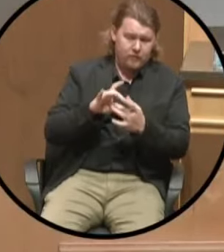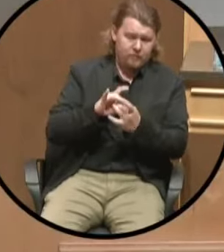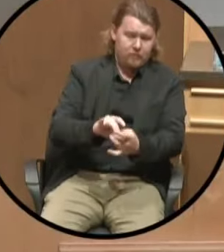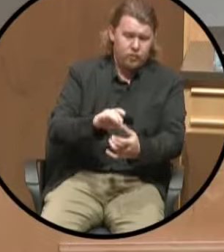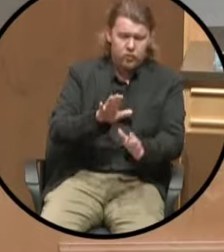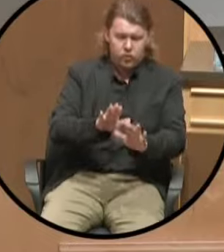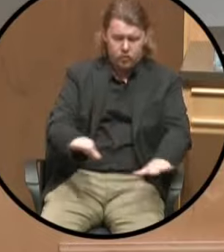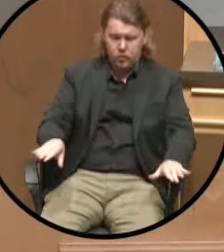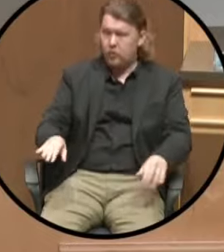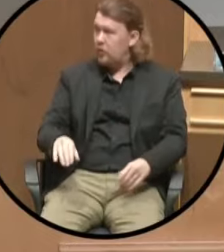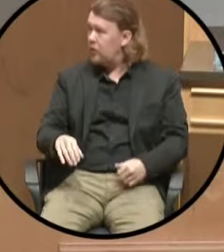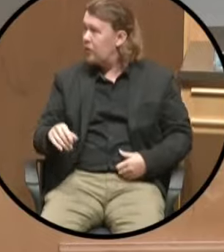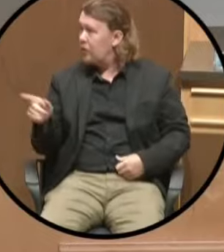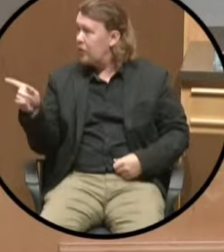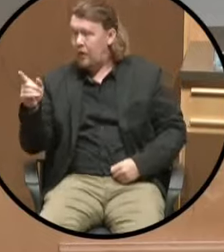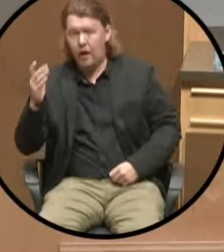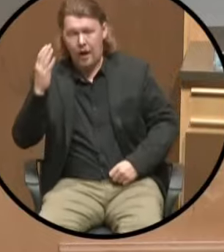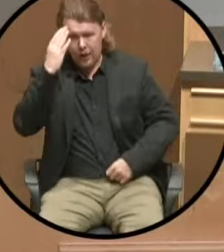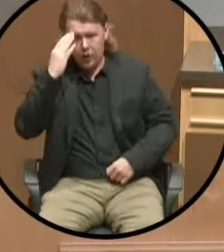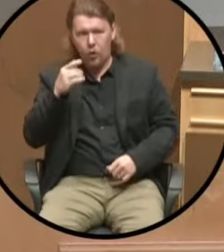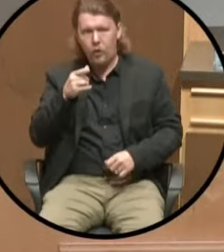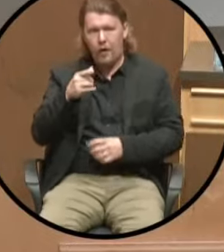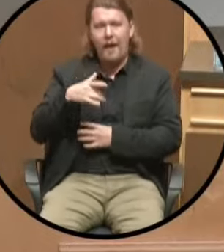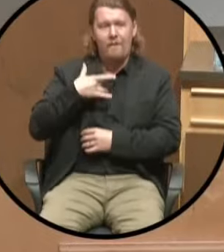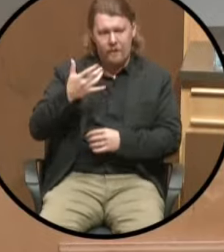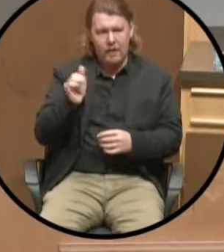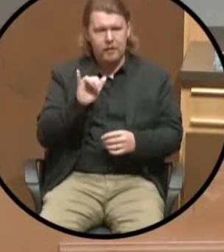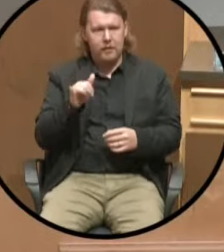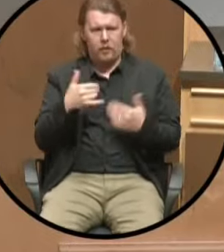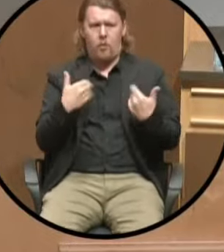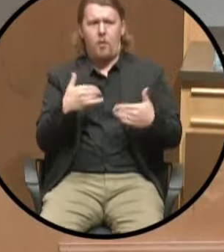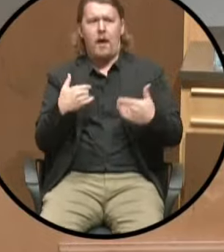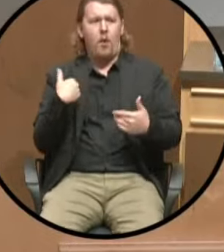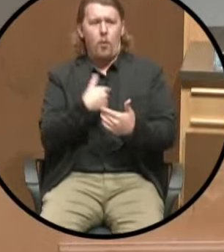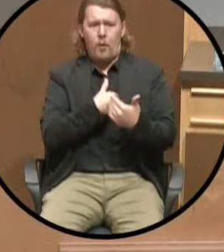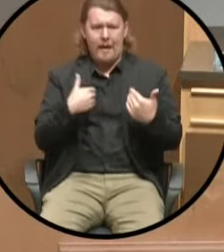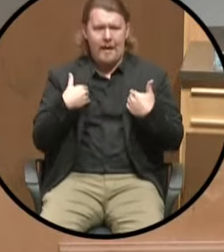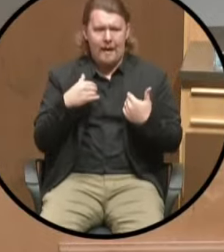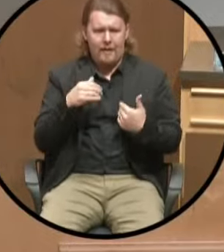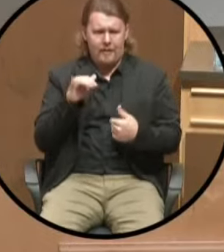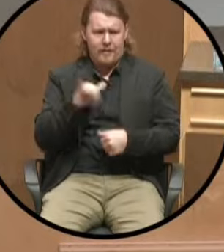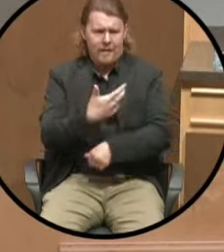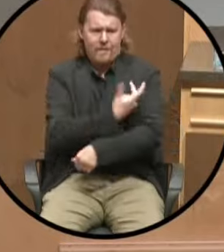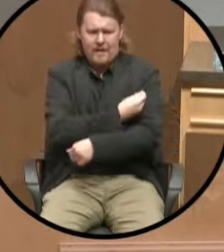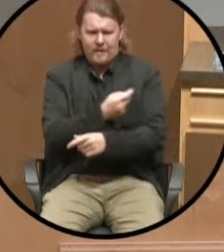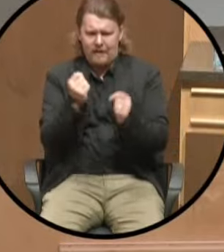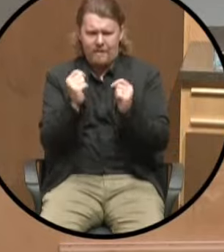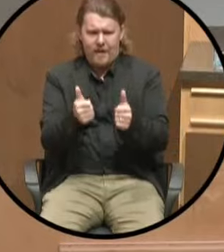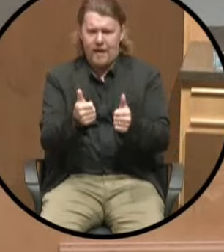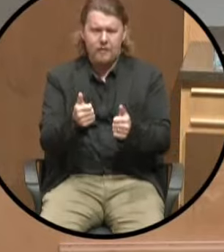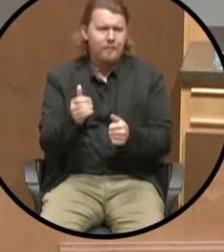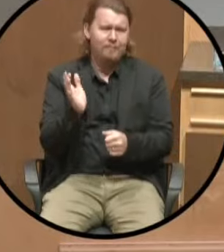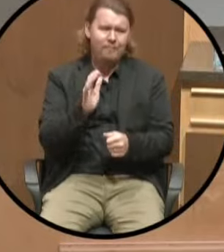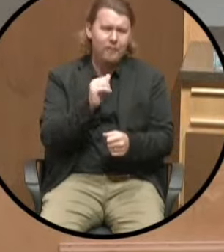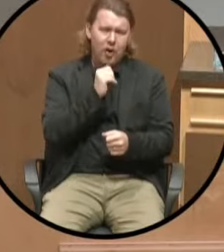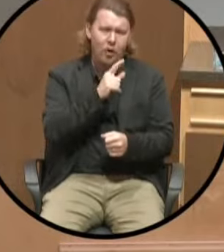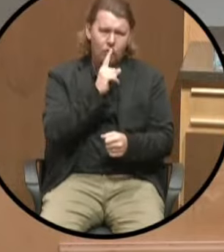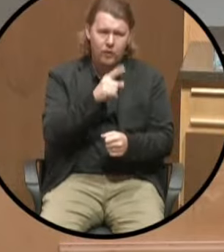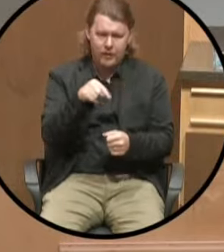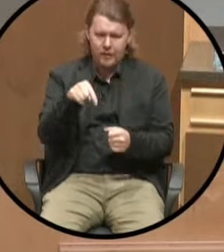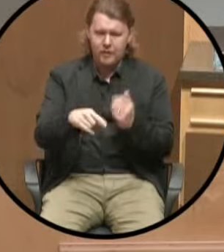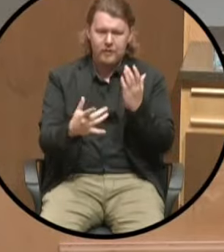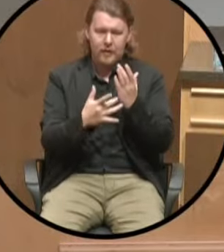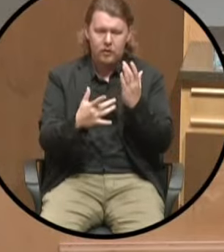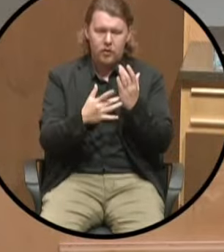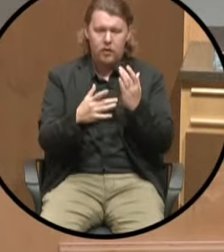I know it may feel like it was rolled out quickly, but in reality, it wasn't. This technology, the